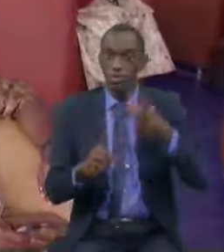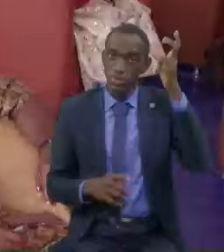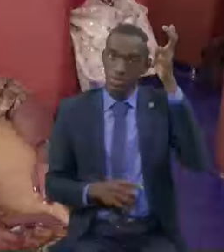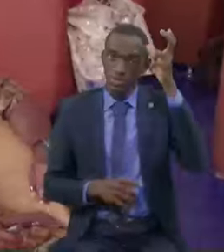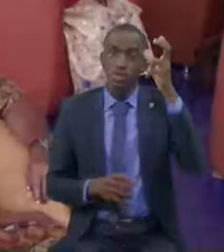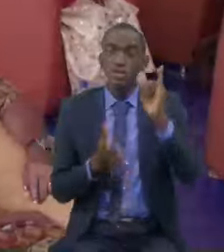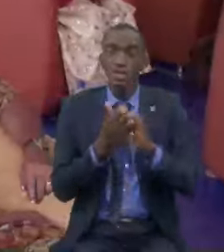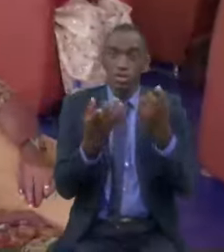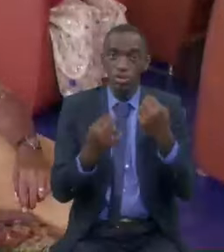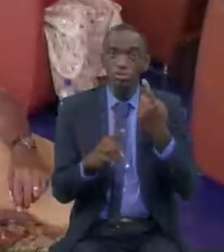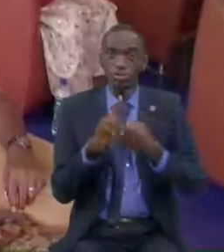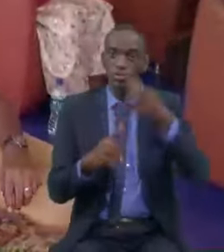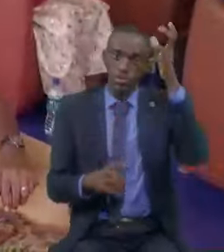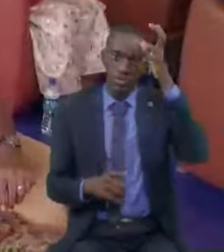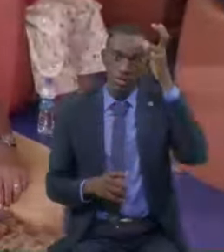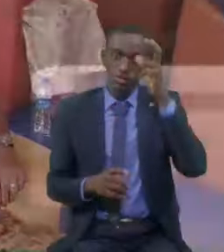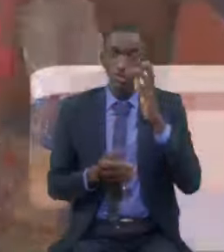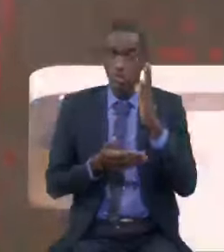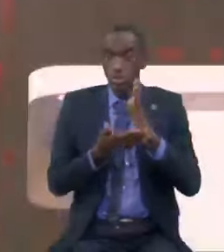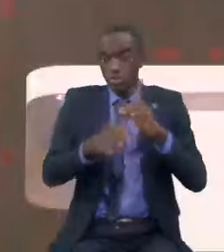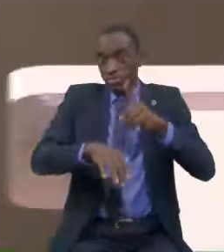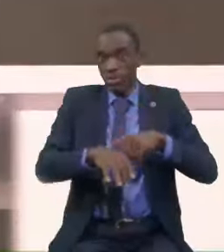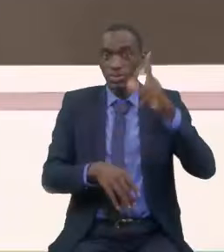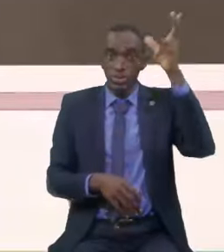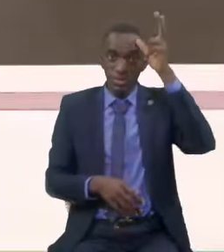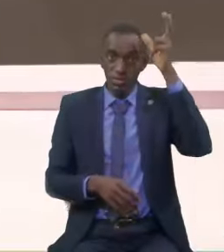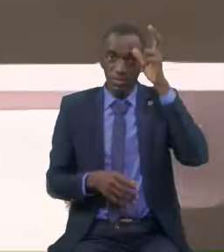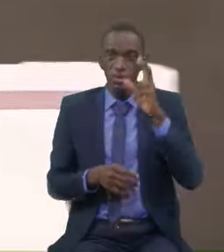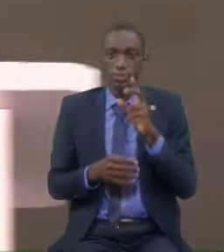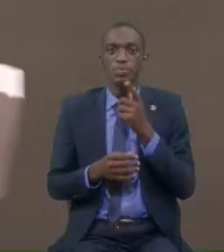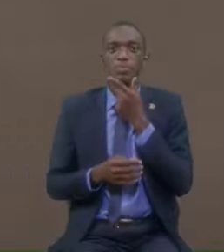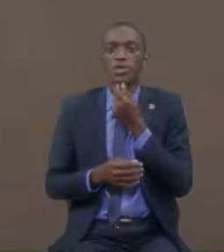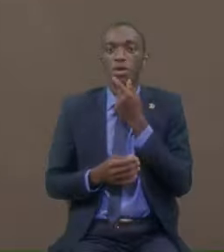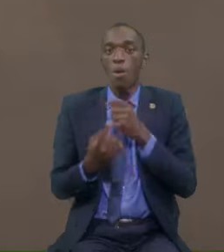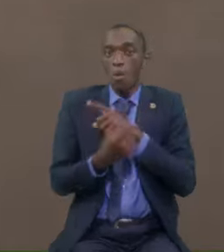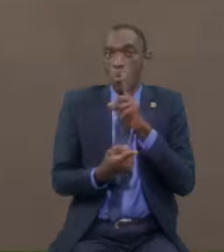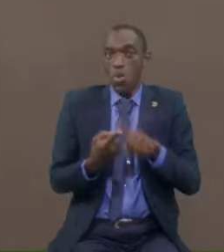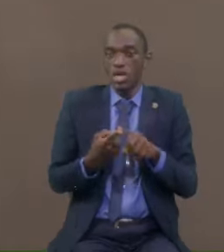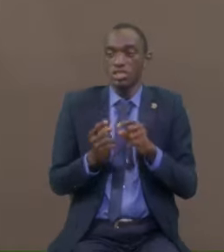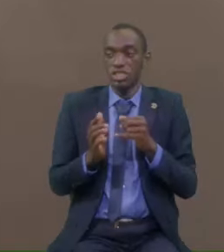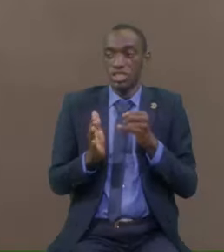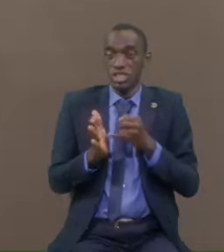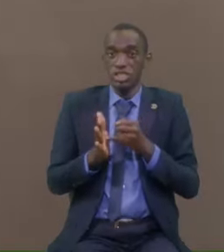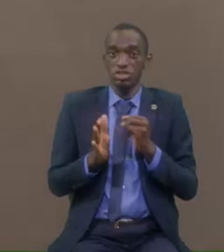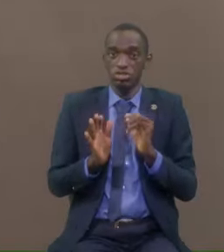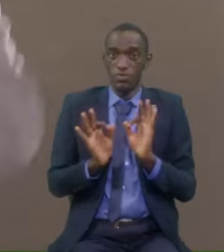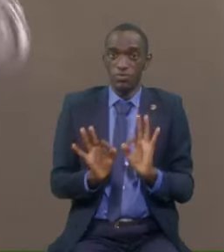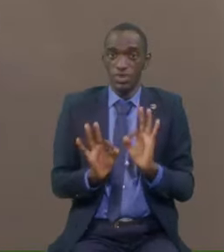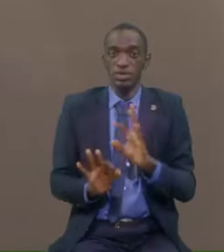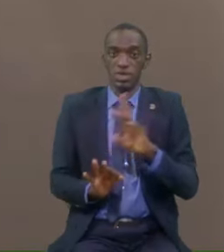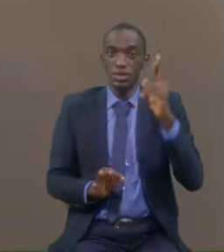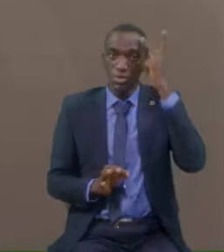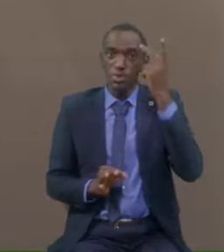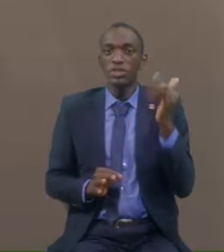in pretense, when it suits their purpose, they can say some good things. And